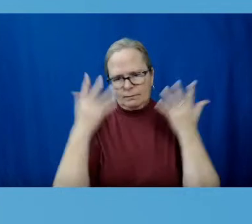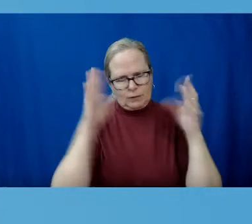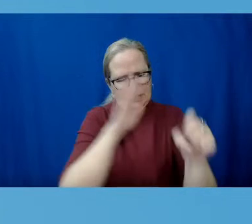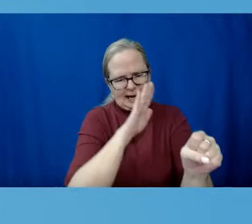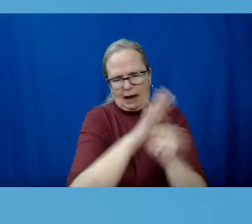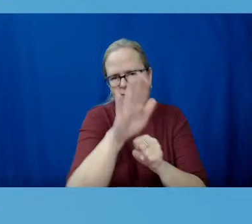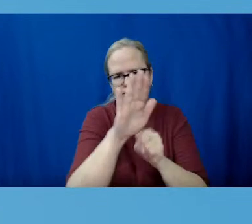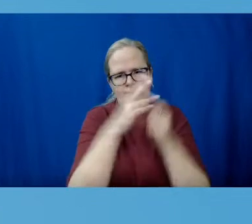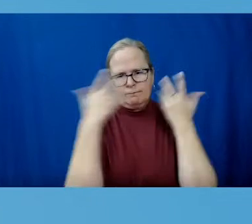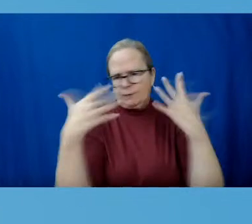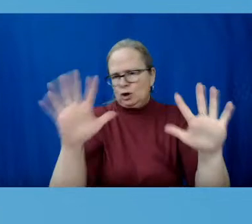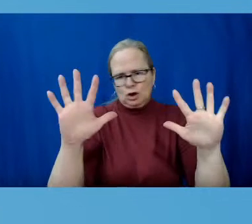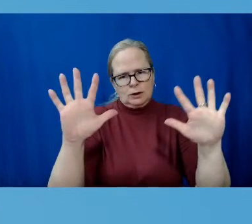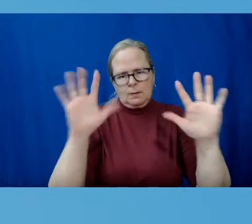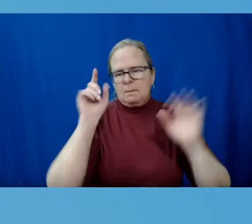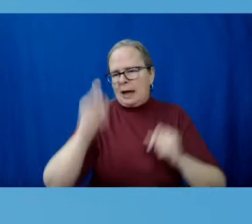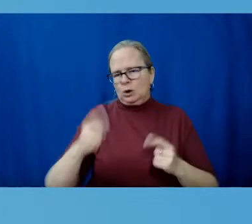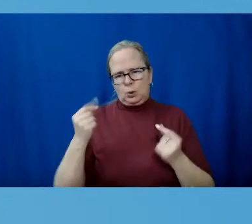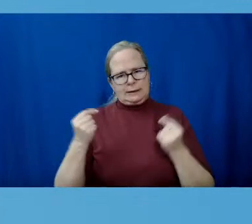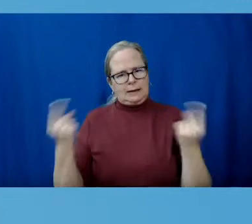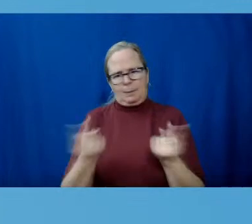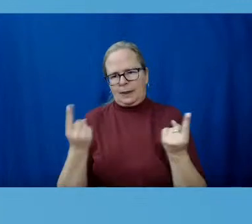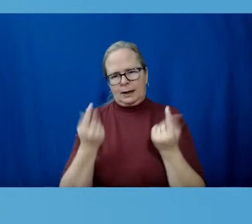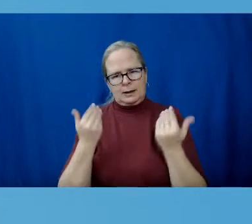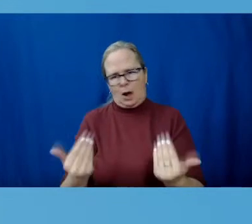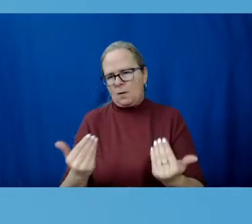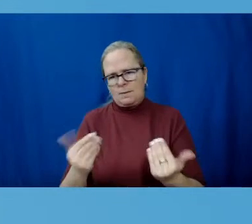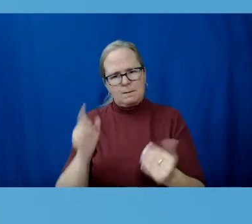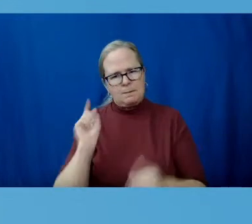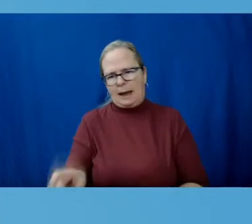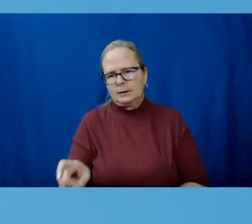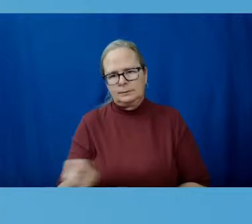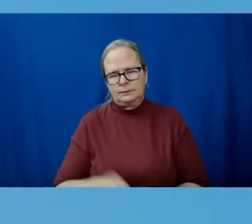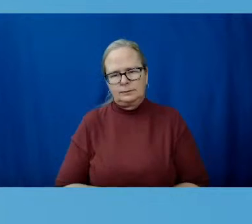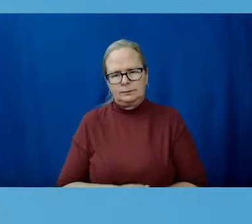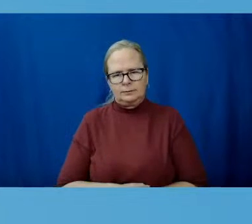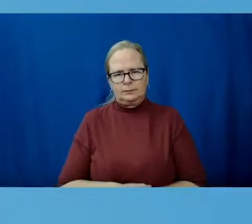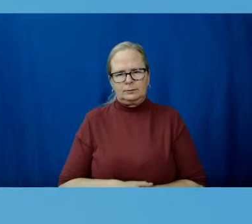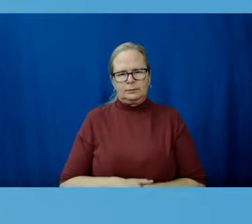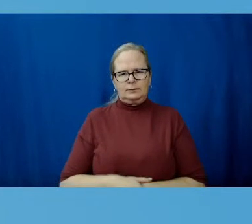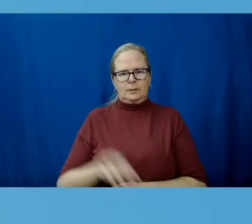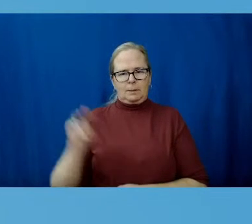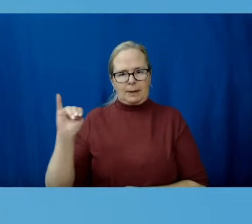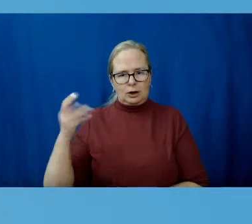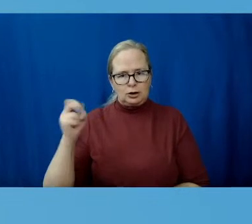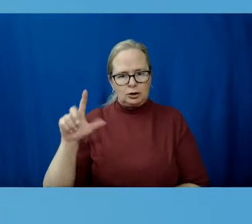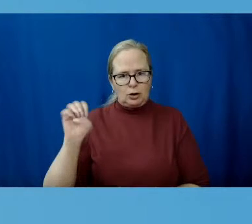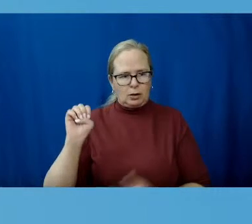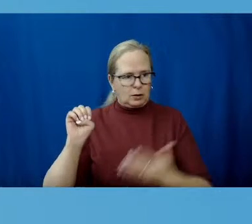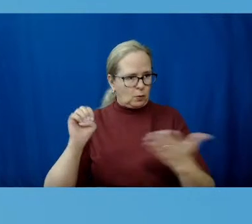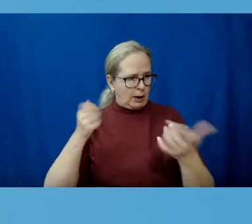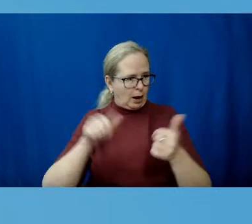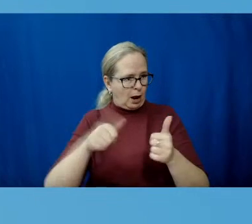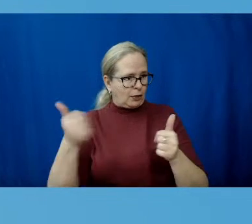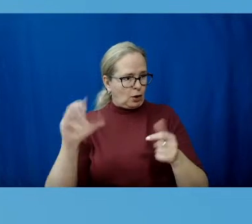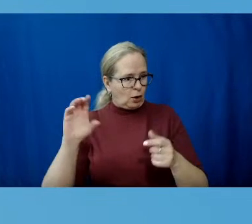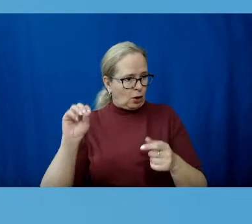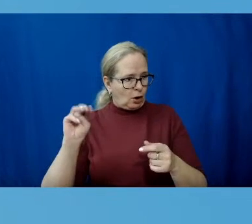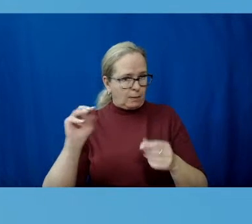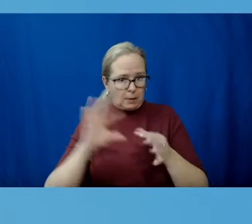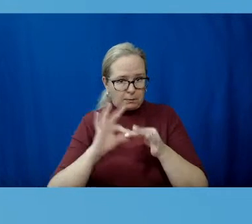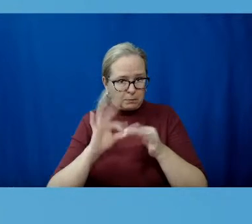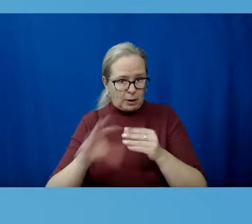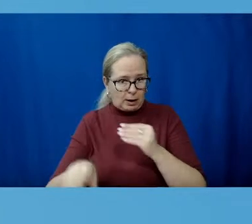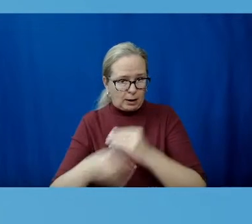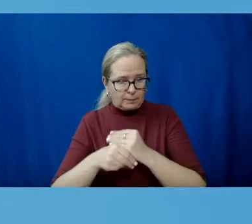Anyone else have any other thoughts to add on that? The whole federalism aspect is absolutely fascinating. If I could